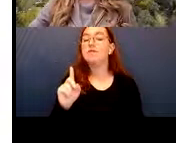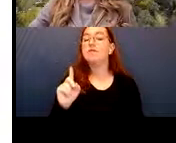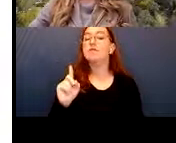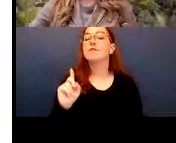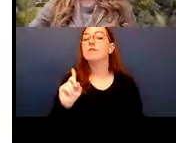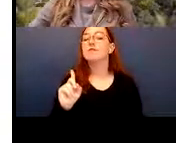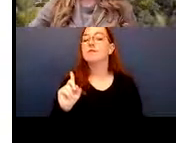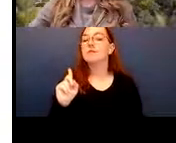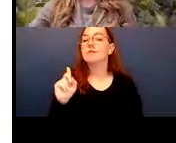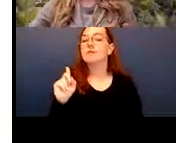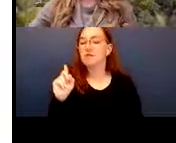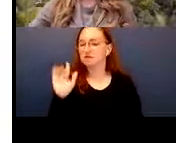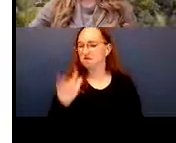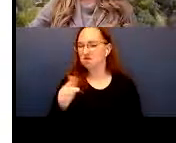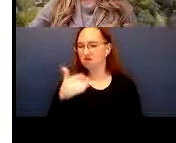1.